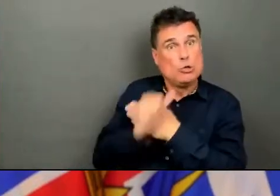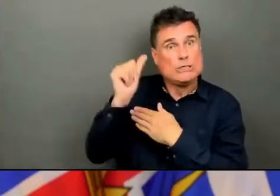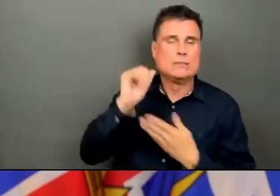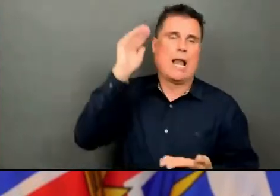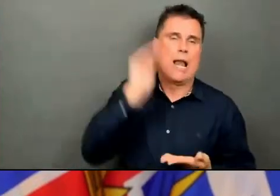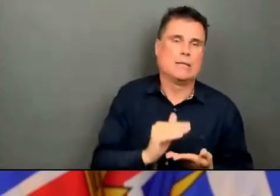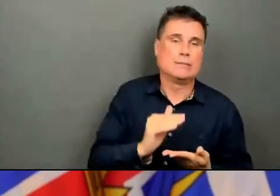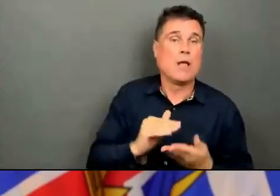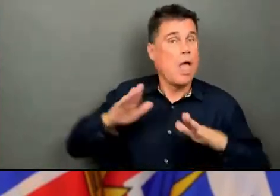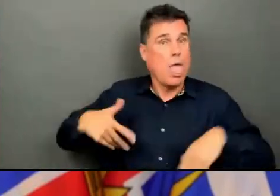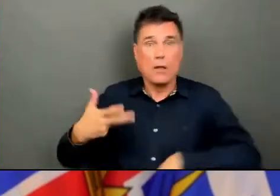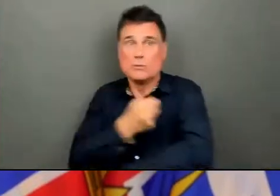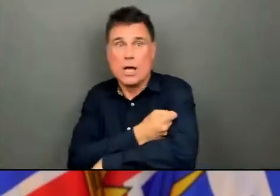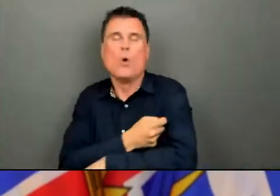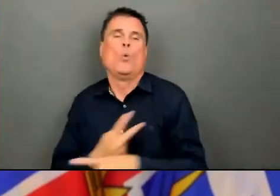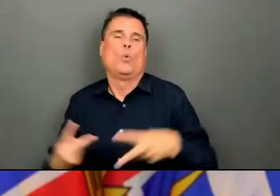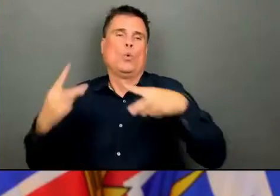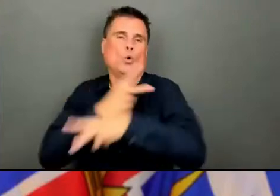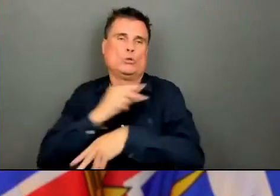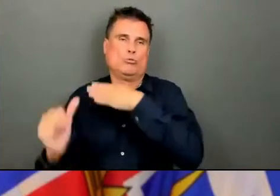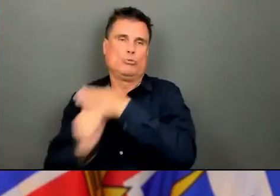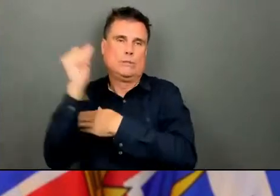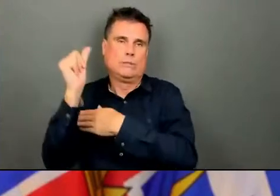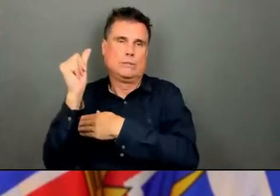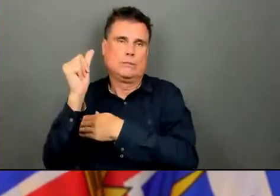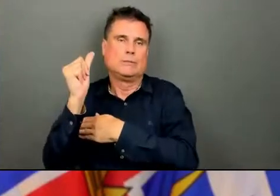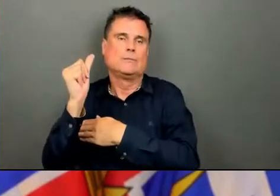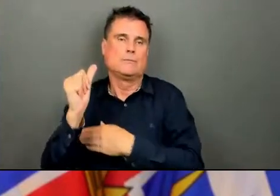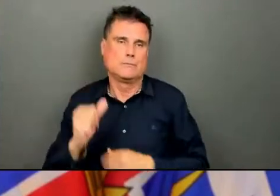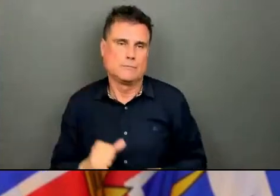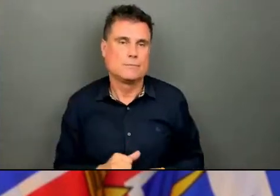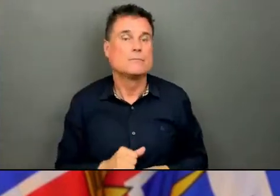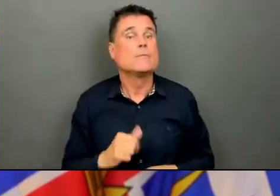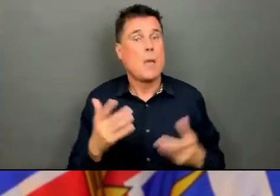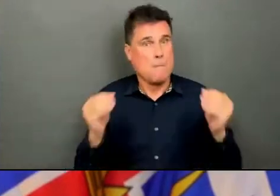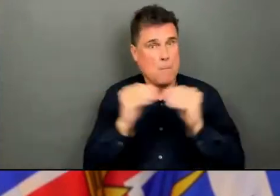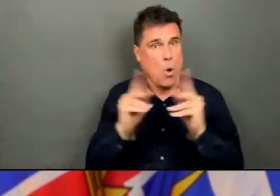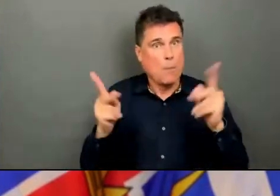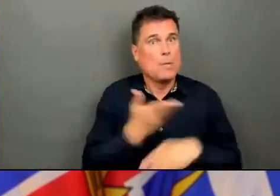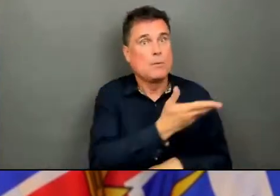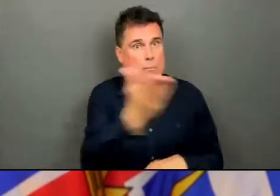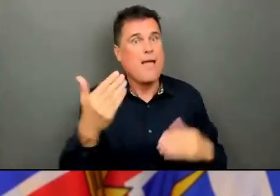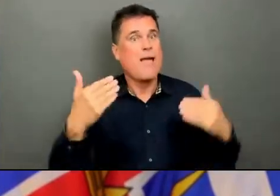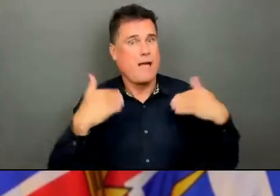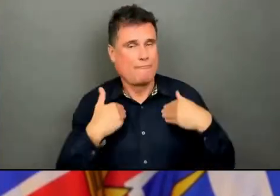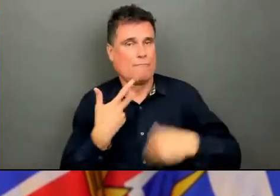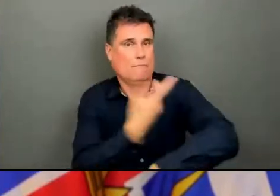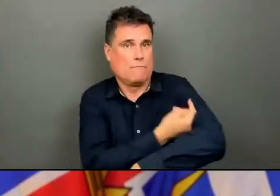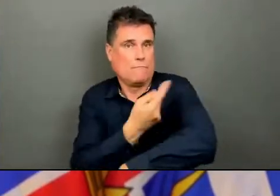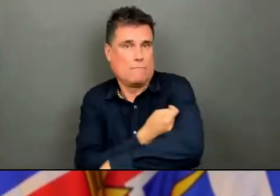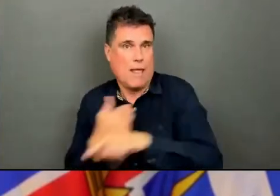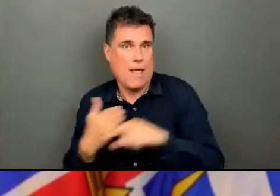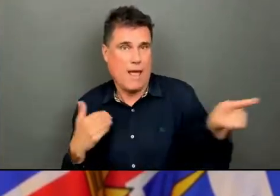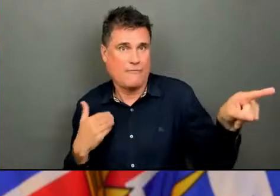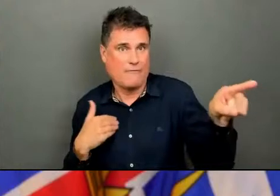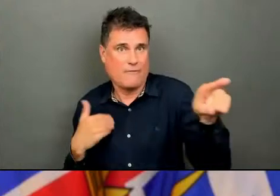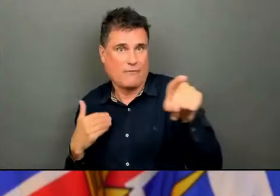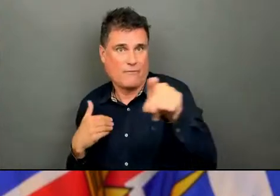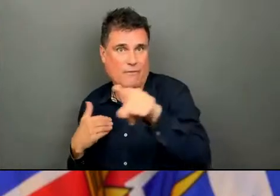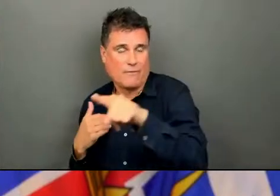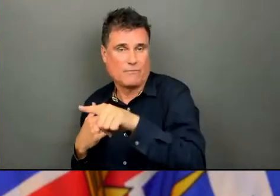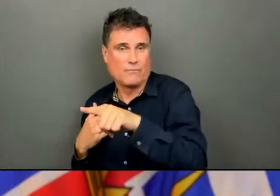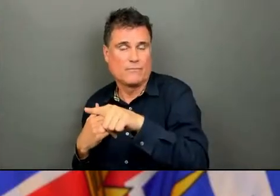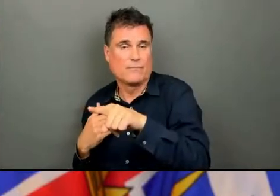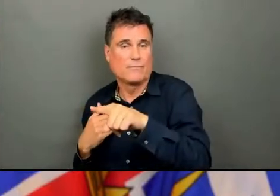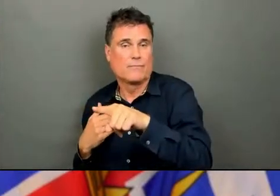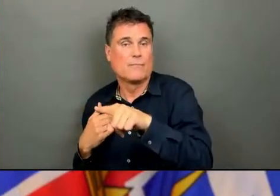the proportion of population immunized goes up, the absolute numbers of people who get infected who have been